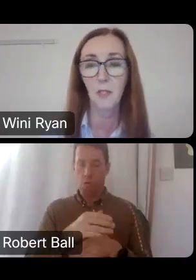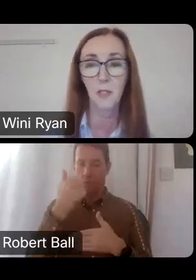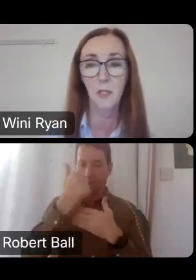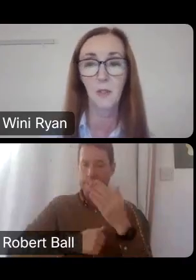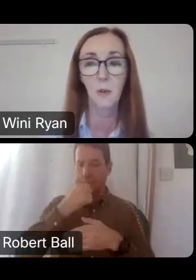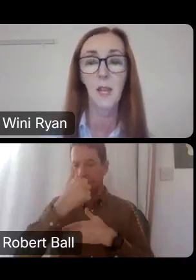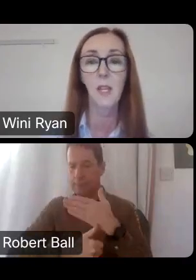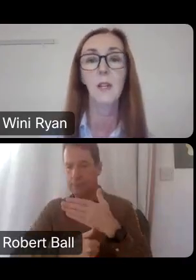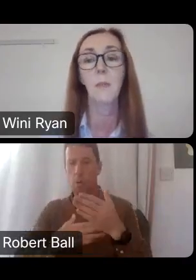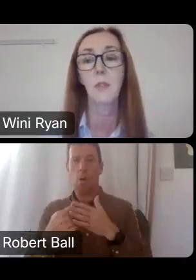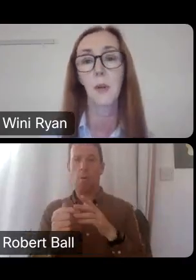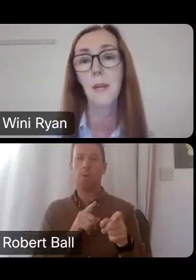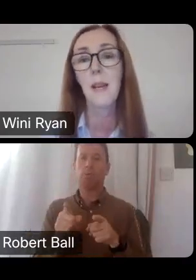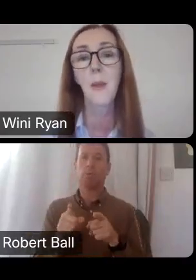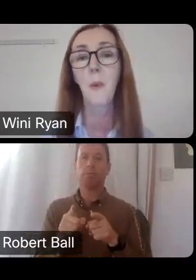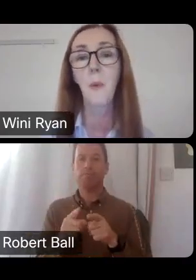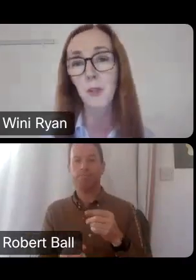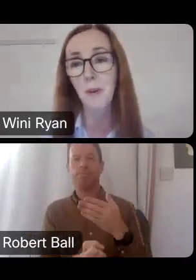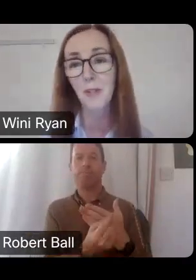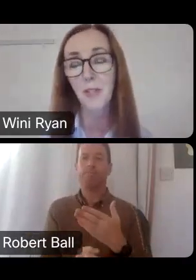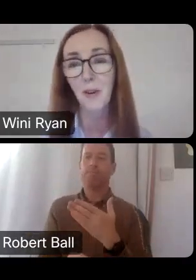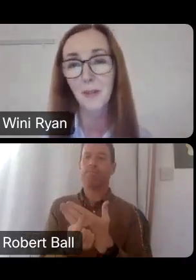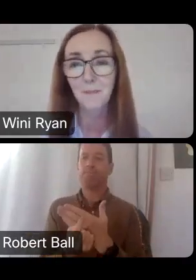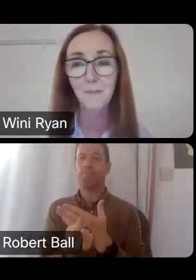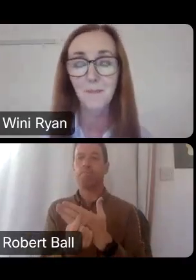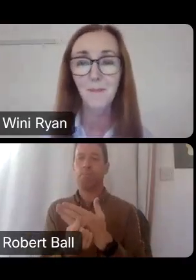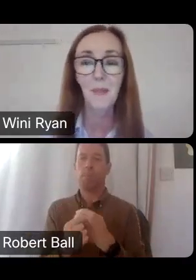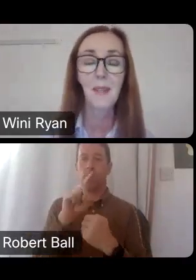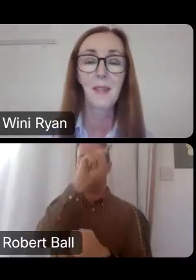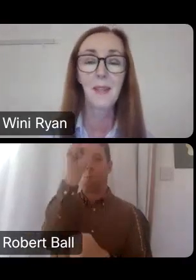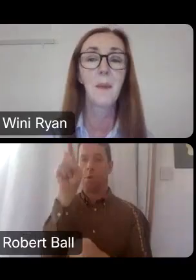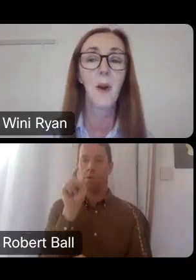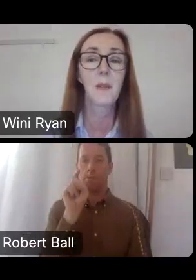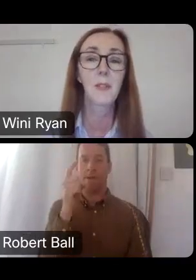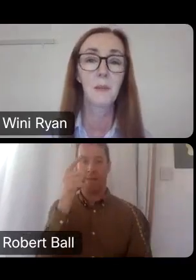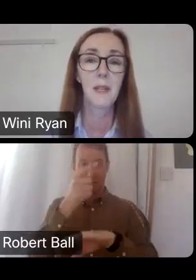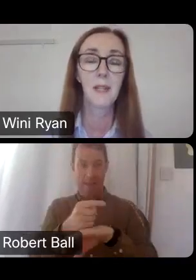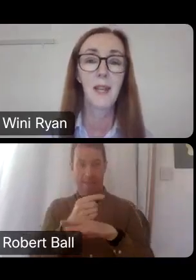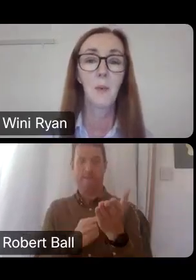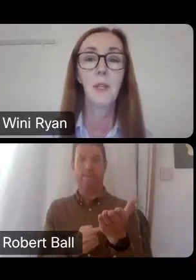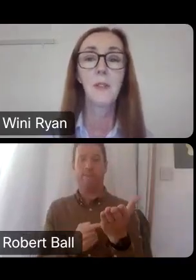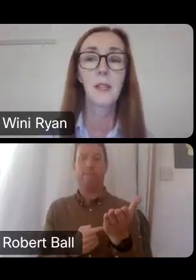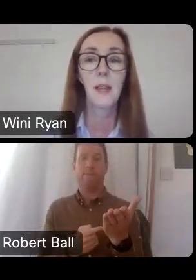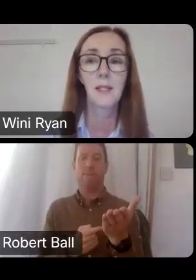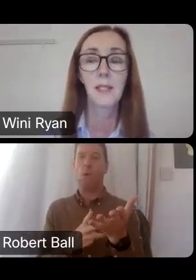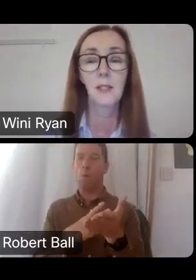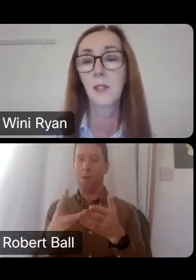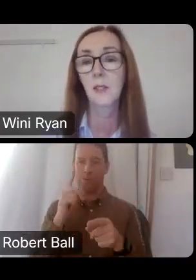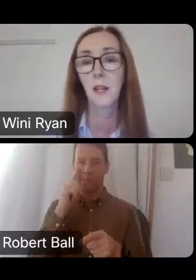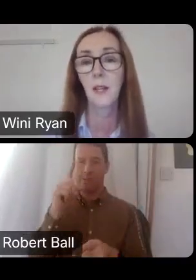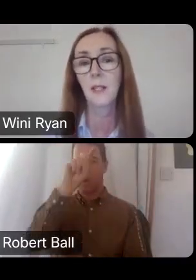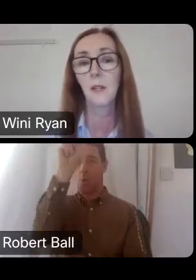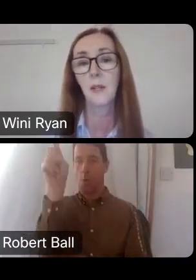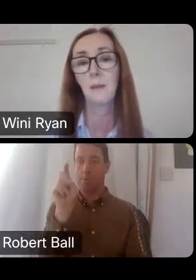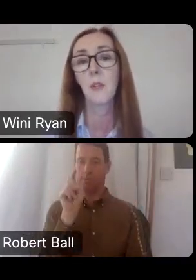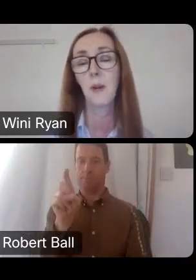going to do is occasionally put up the question marks here on the screen. When you see that, it's just a